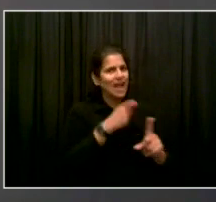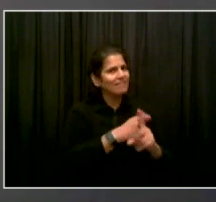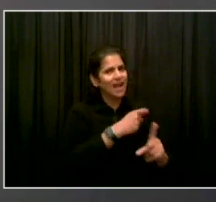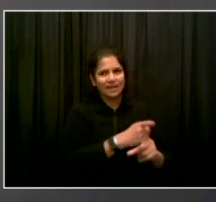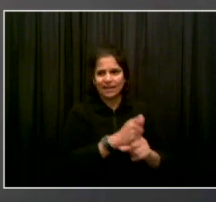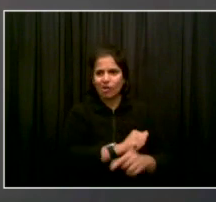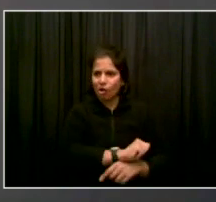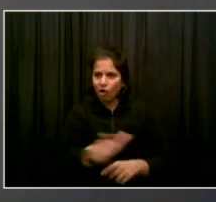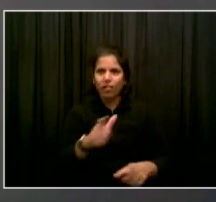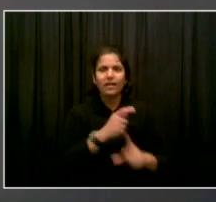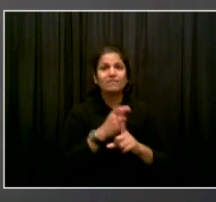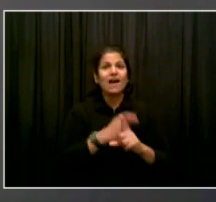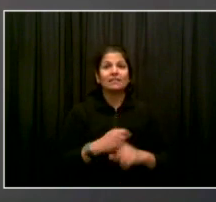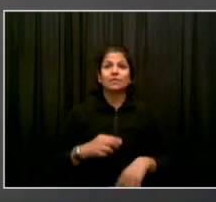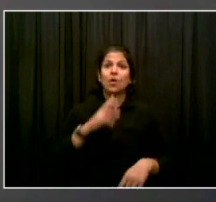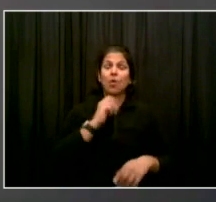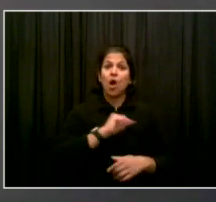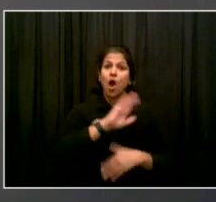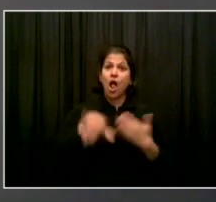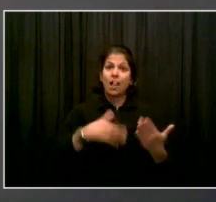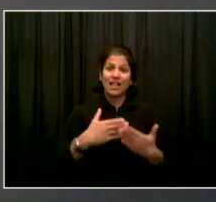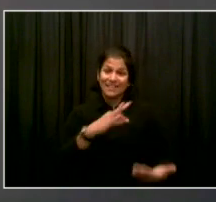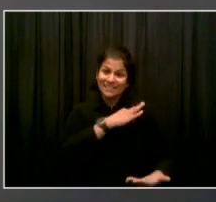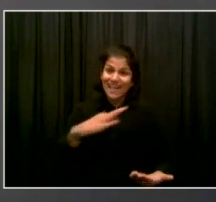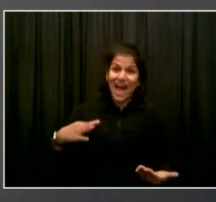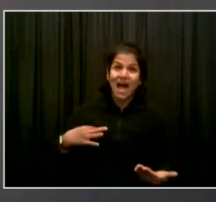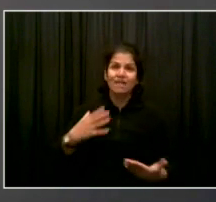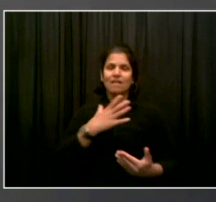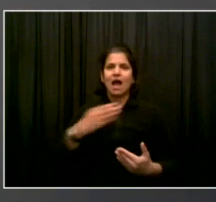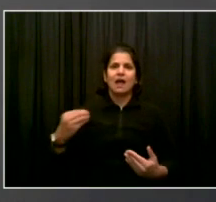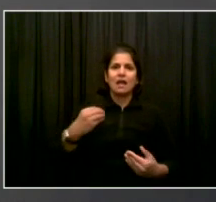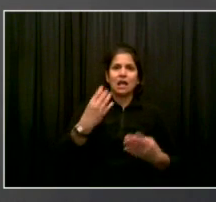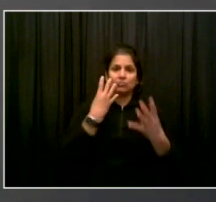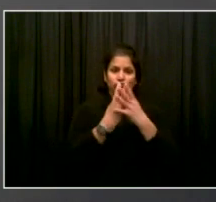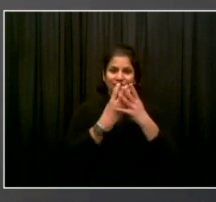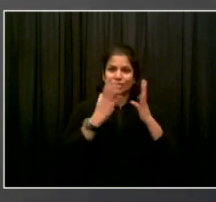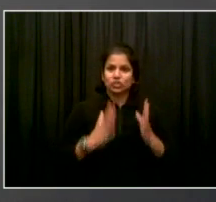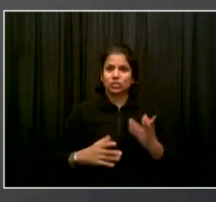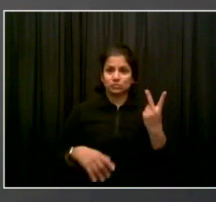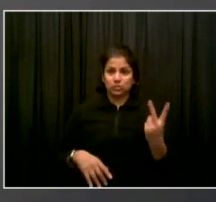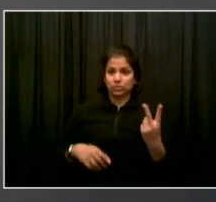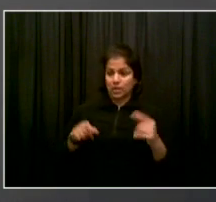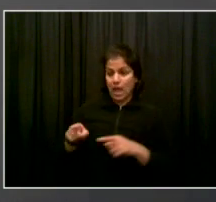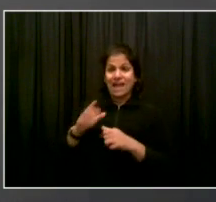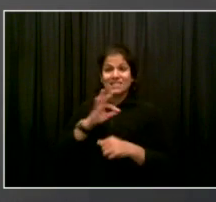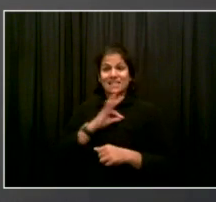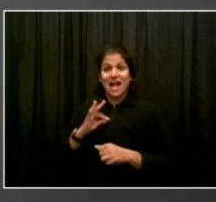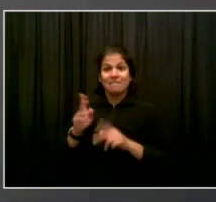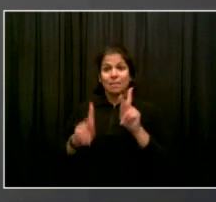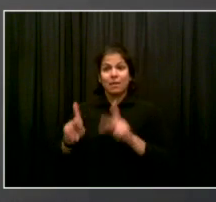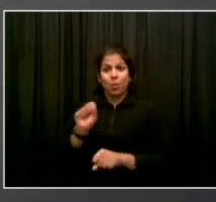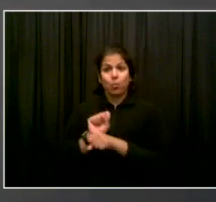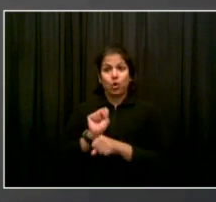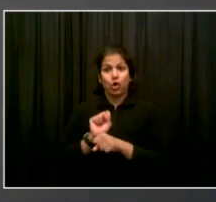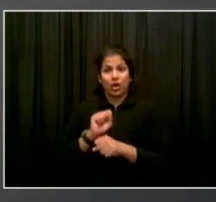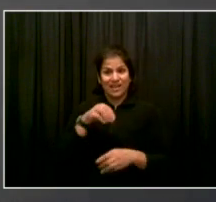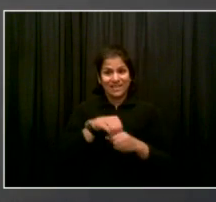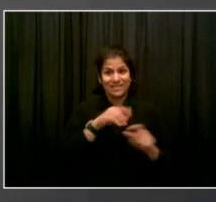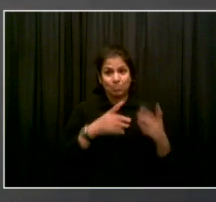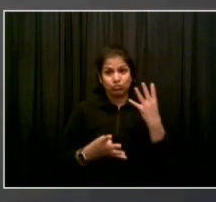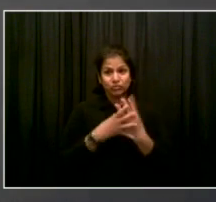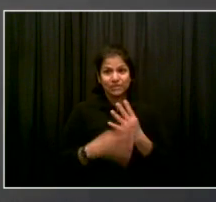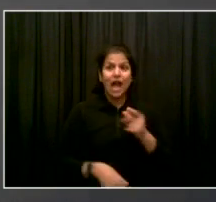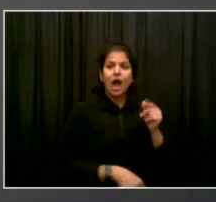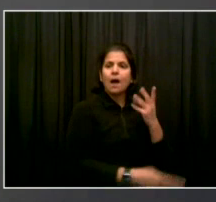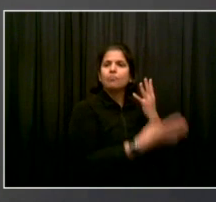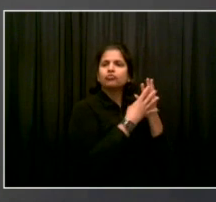the jails. And as you said, sir, I've checked as of this morning, despite a major increase in infections,